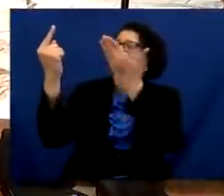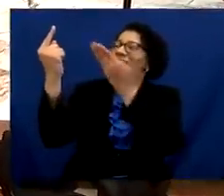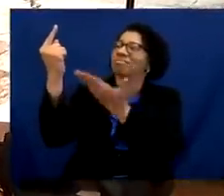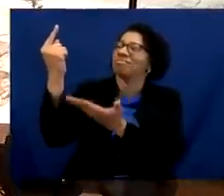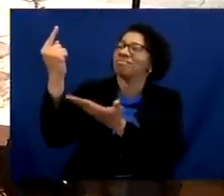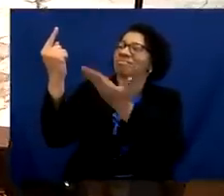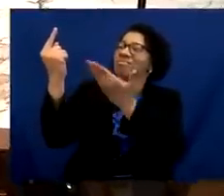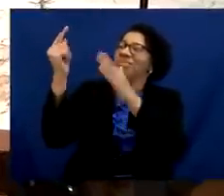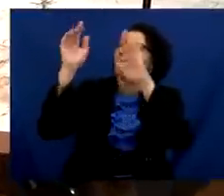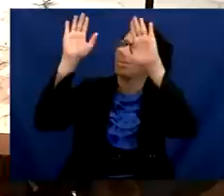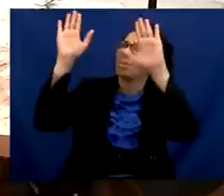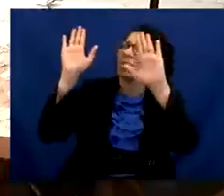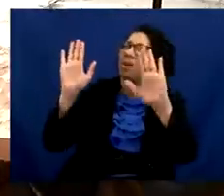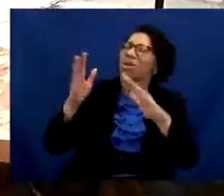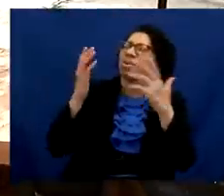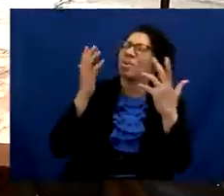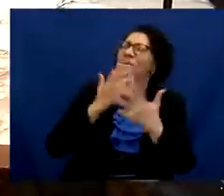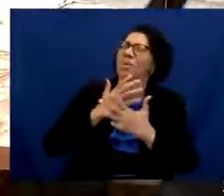Jehovah, the Lord.